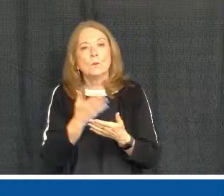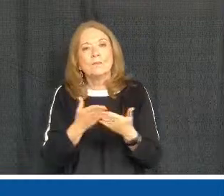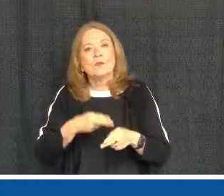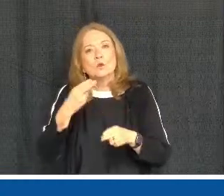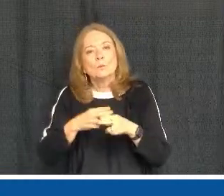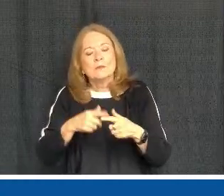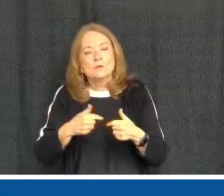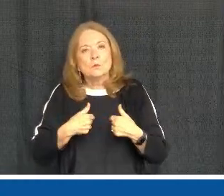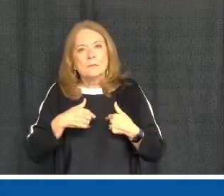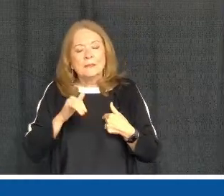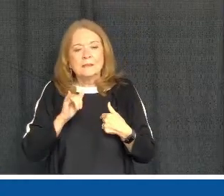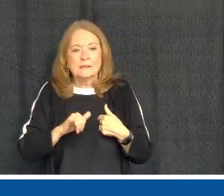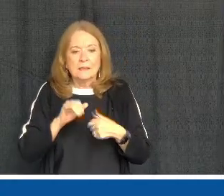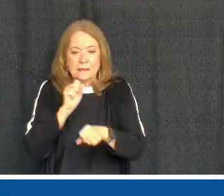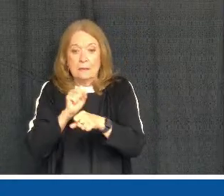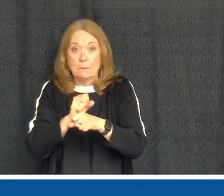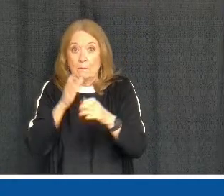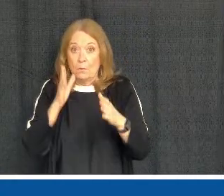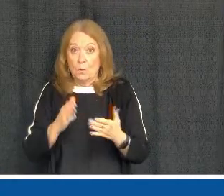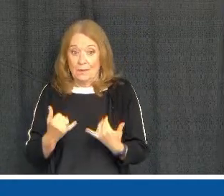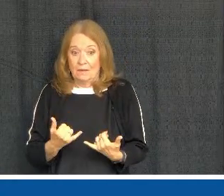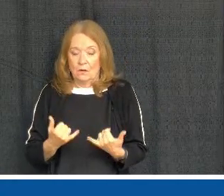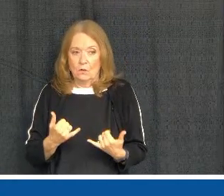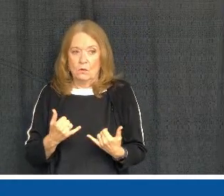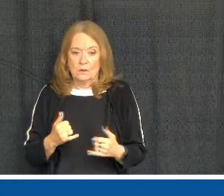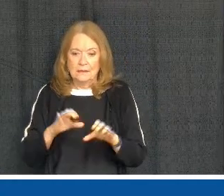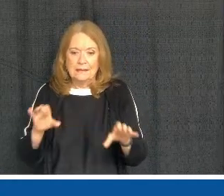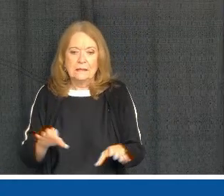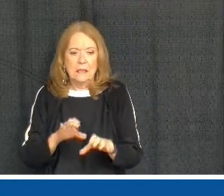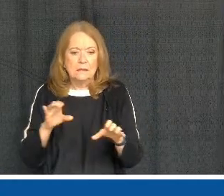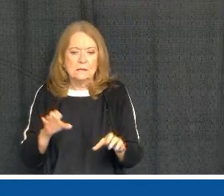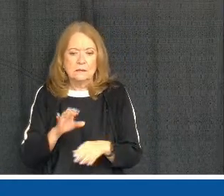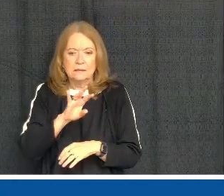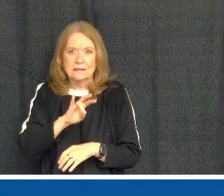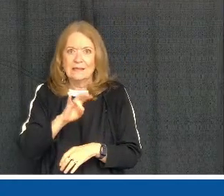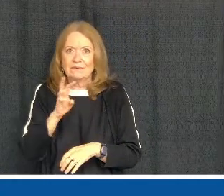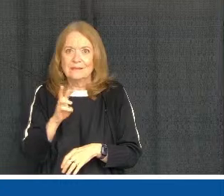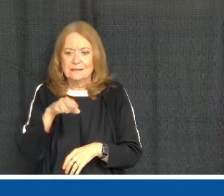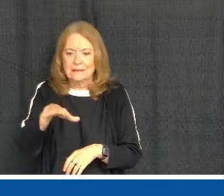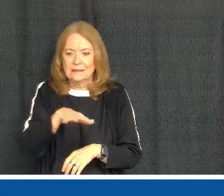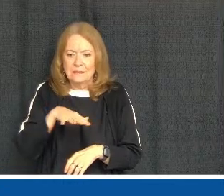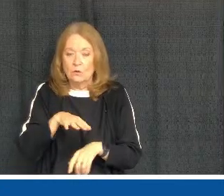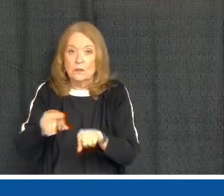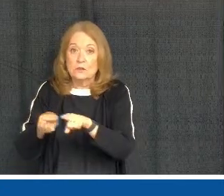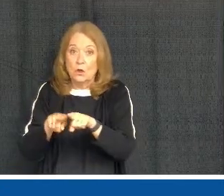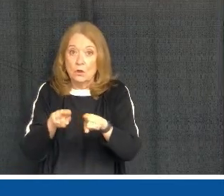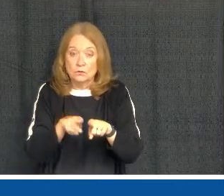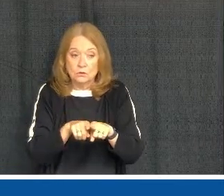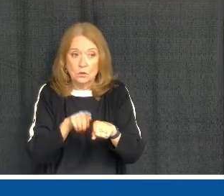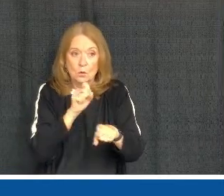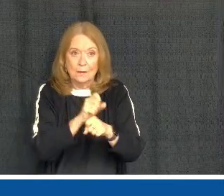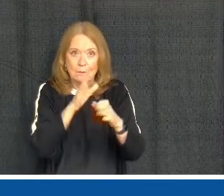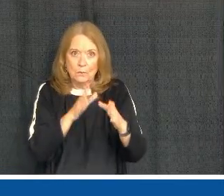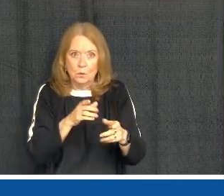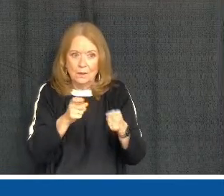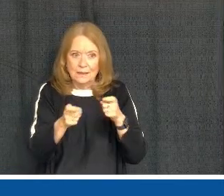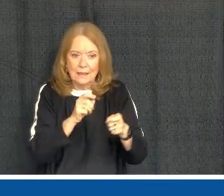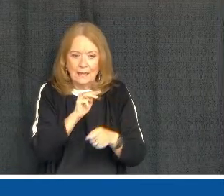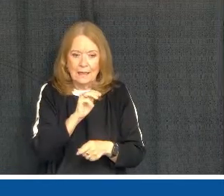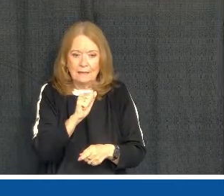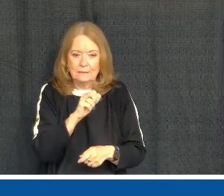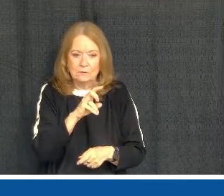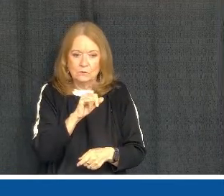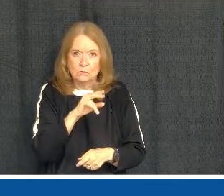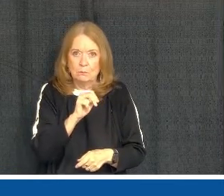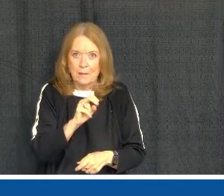me is that the employee that currently does the 76 area is also the employee that handles Madison Street. So